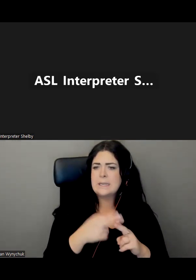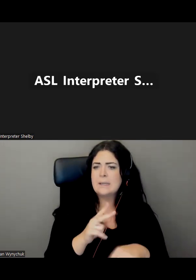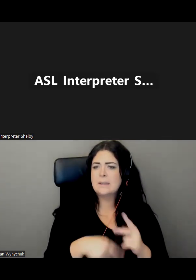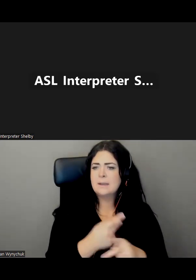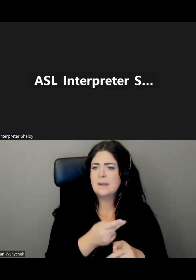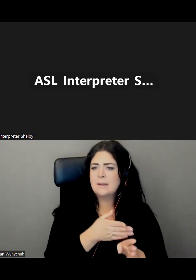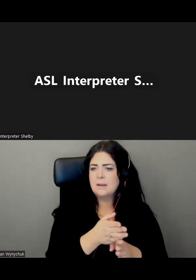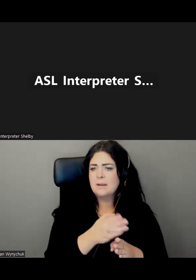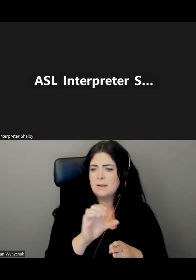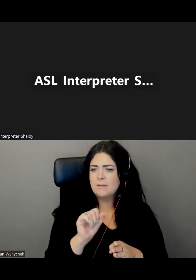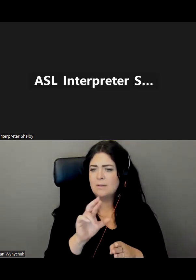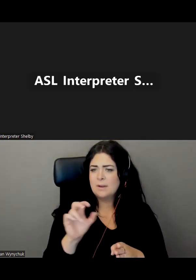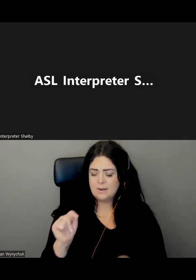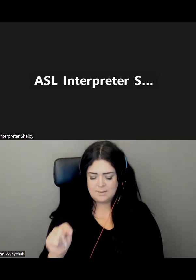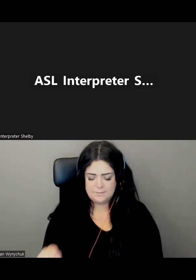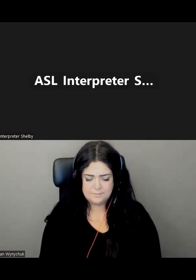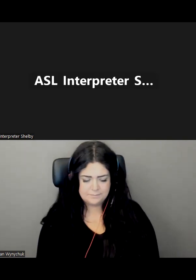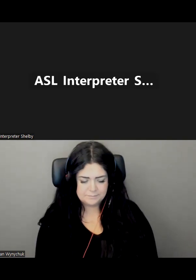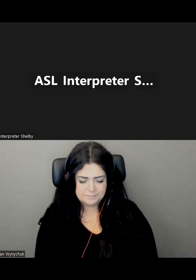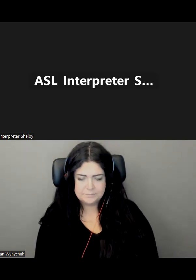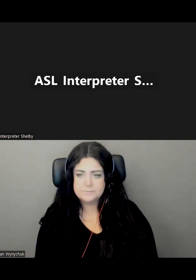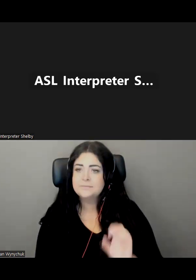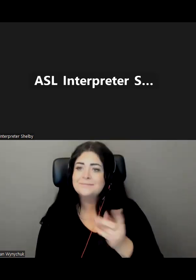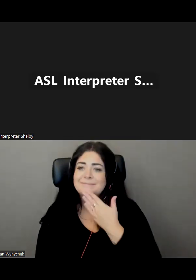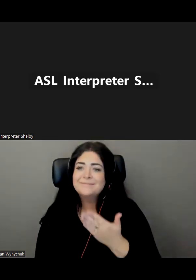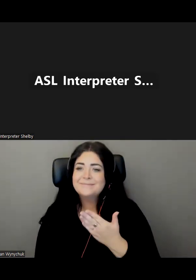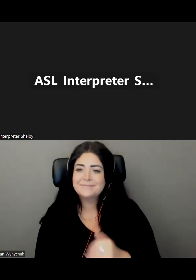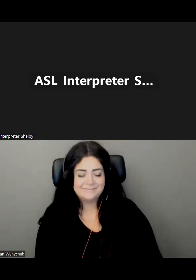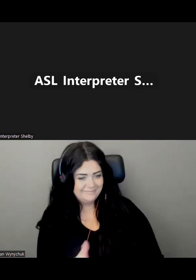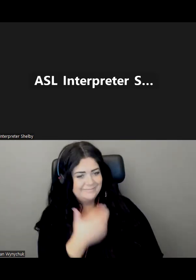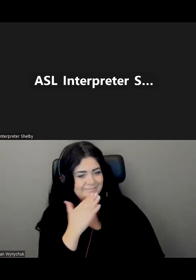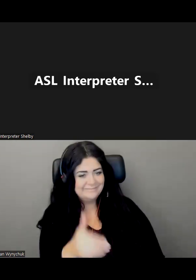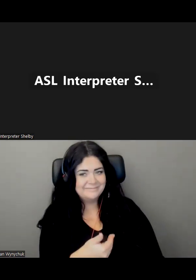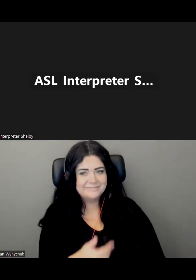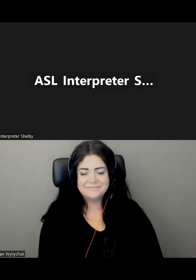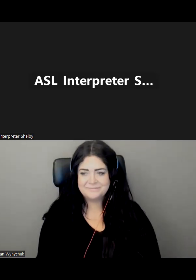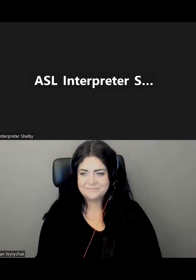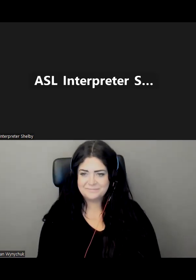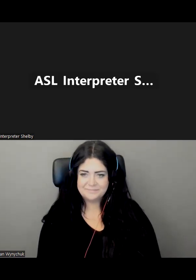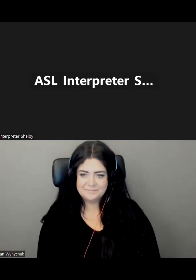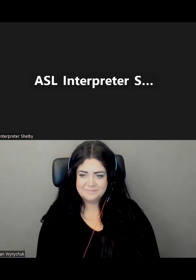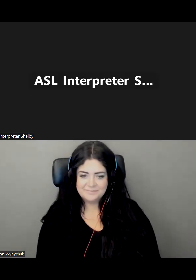OLI. Oh, okay. NAP. Thank you. You're very welcome. Yeah.